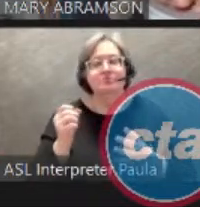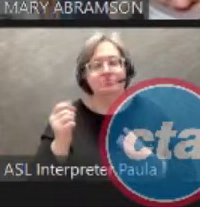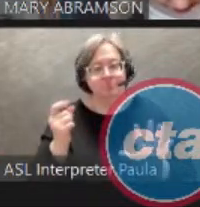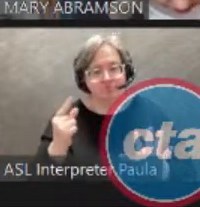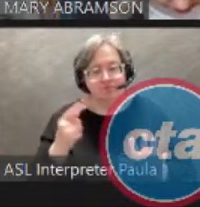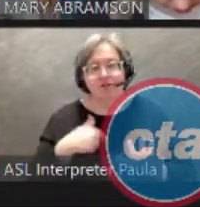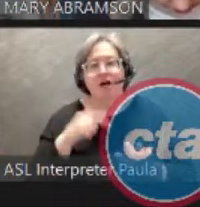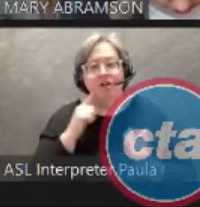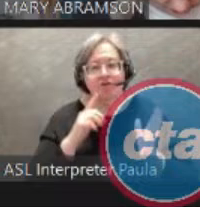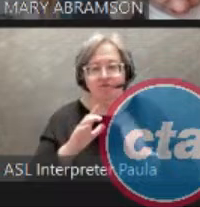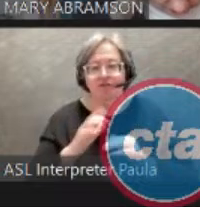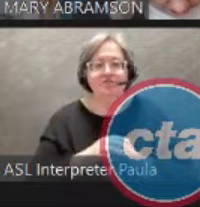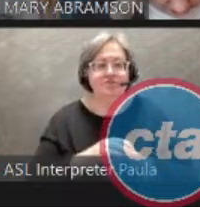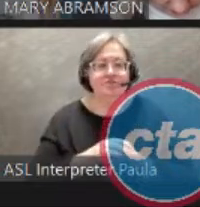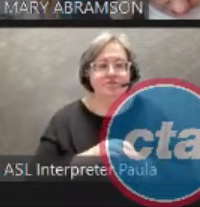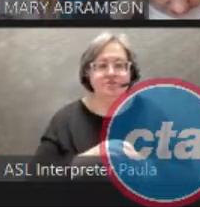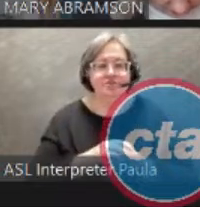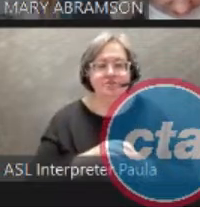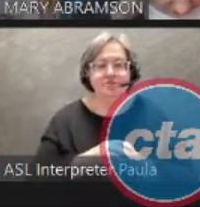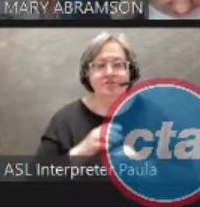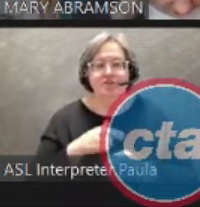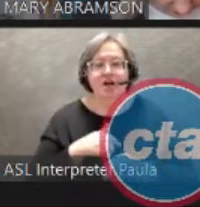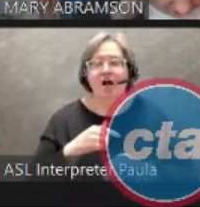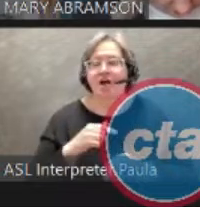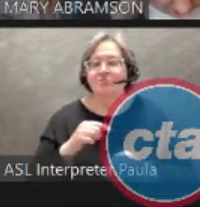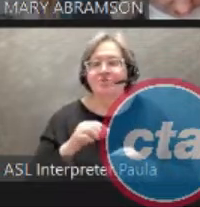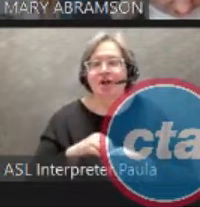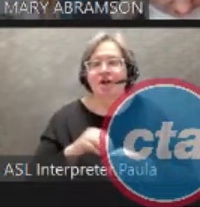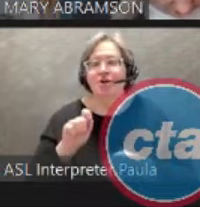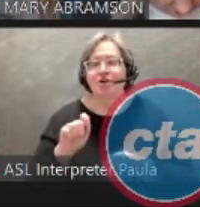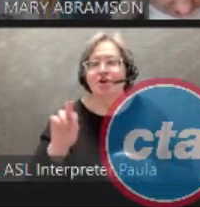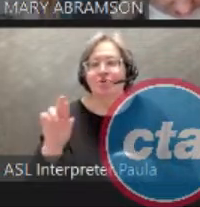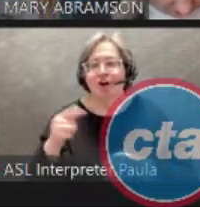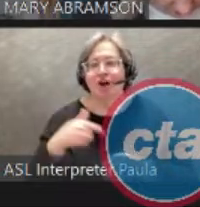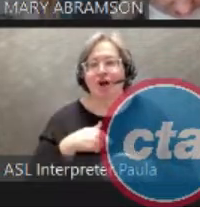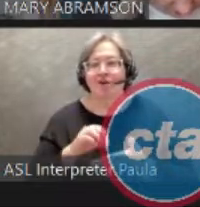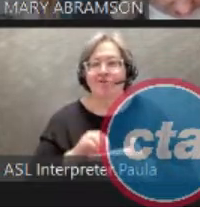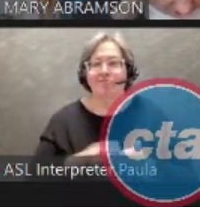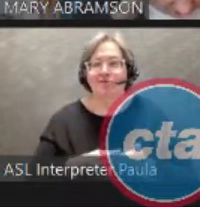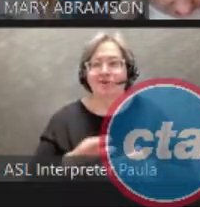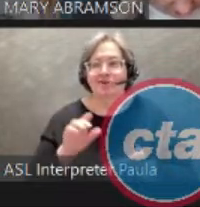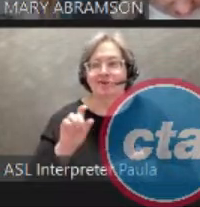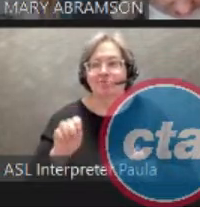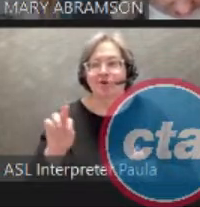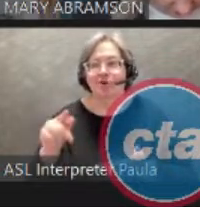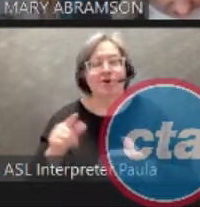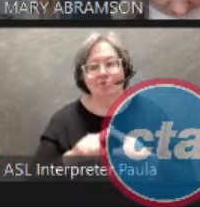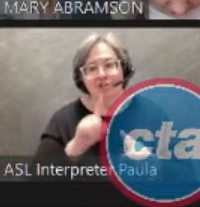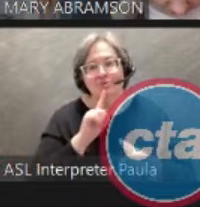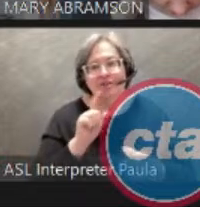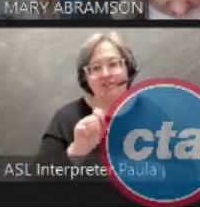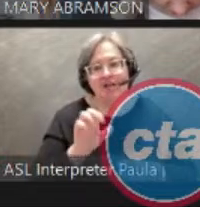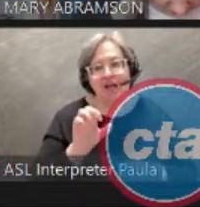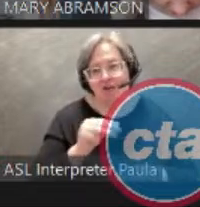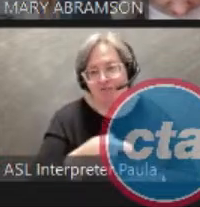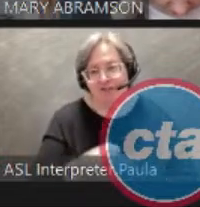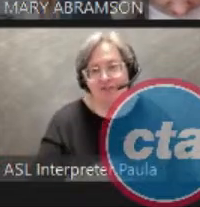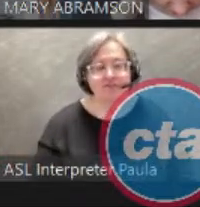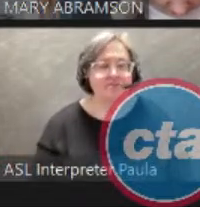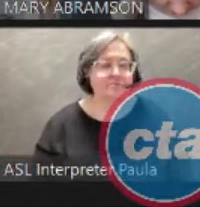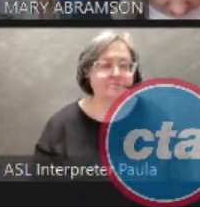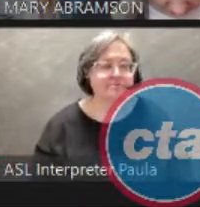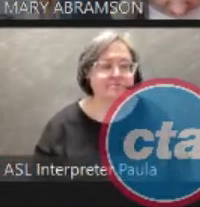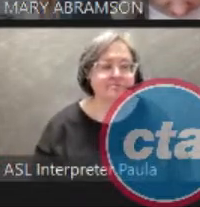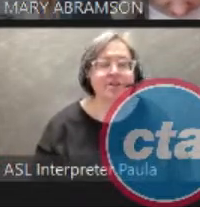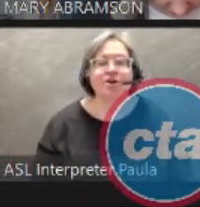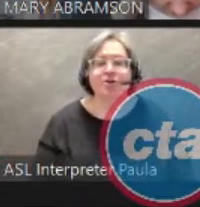I get confused all the time. I wrote org. I'm in the org world, so I wrote org for the longest time and kept getting corrected. So yeah. So you got